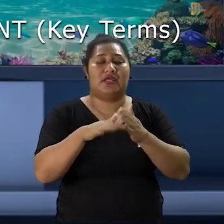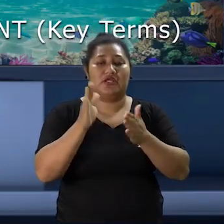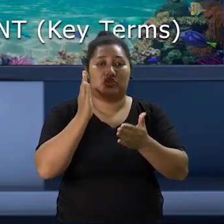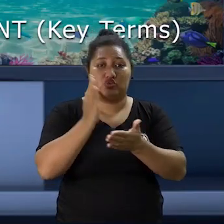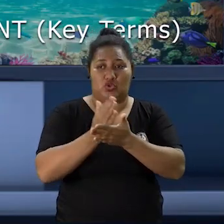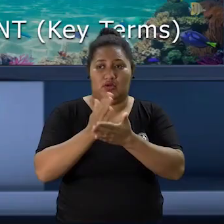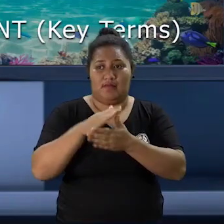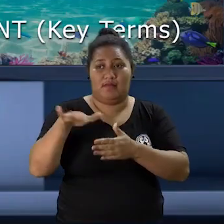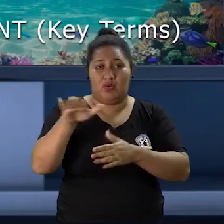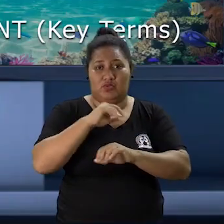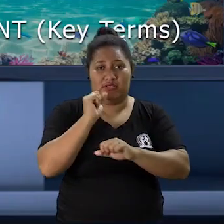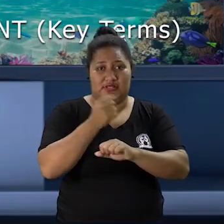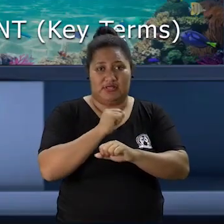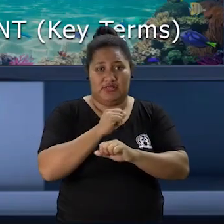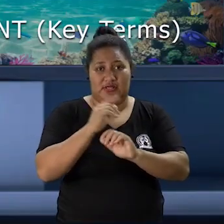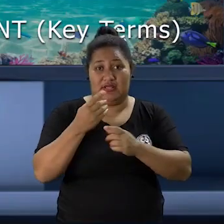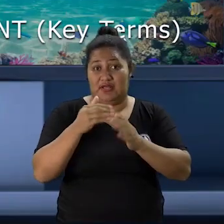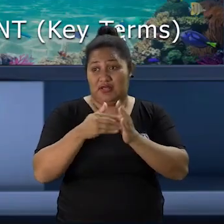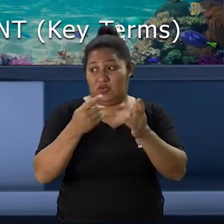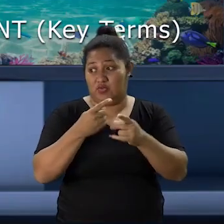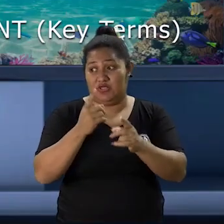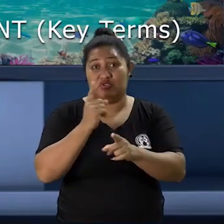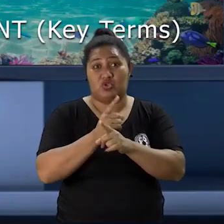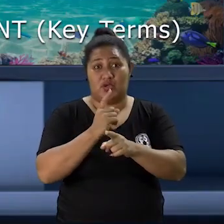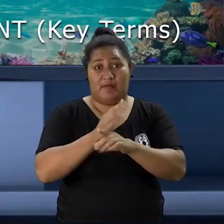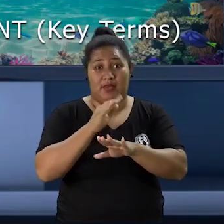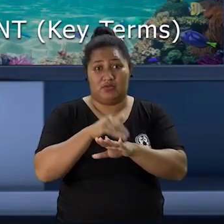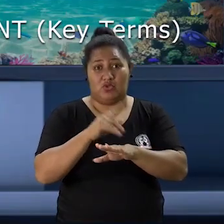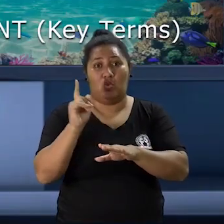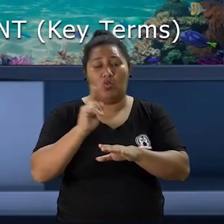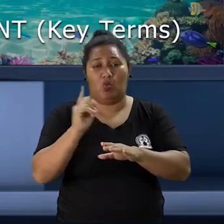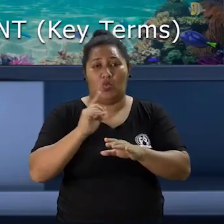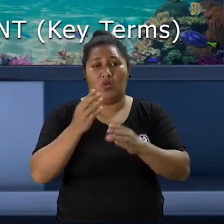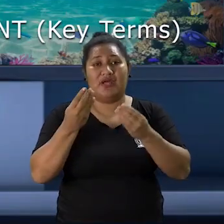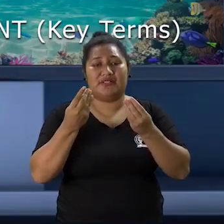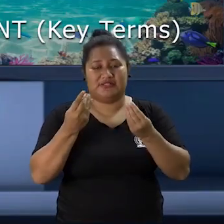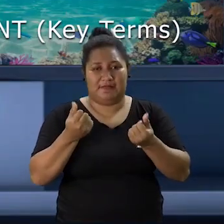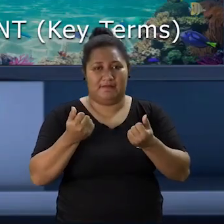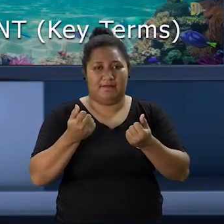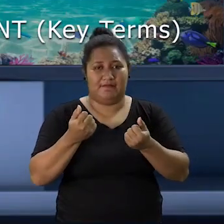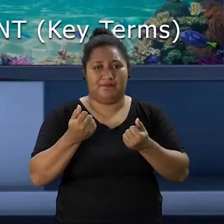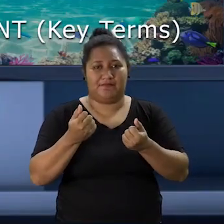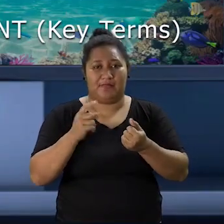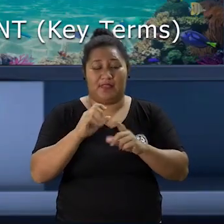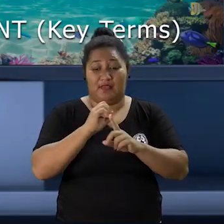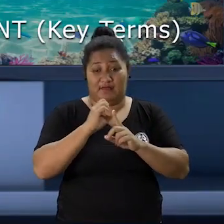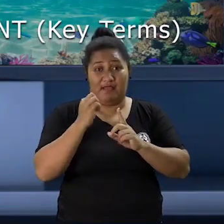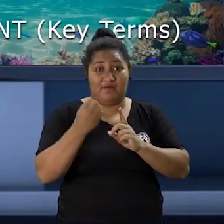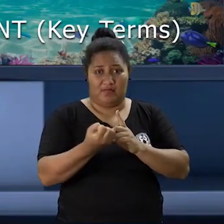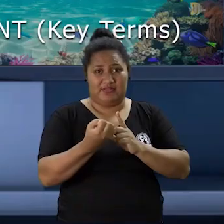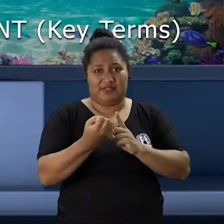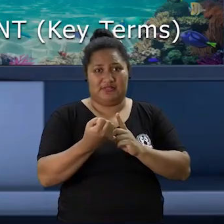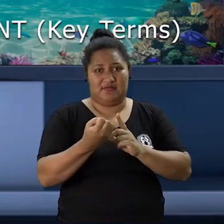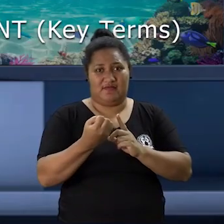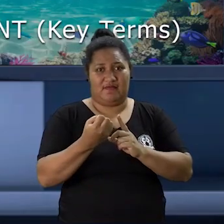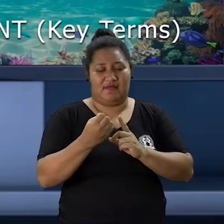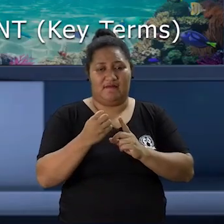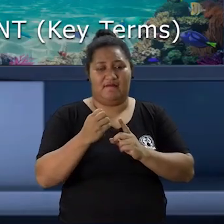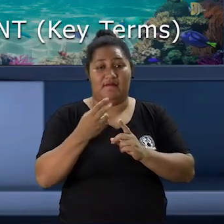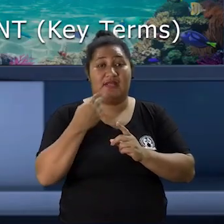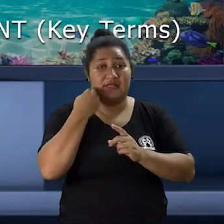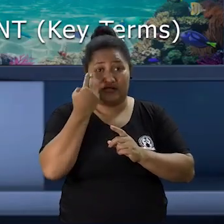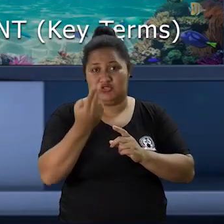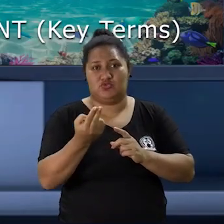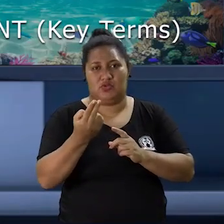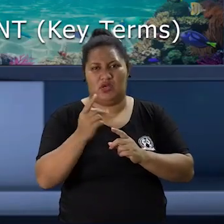environment. Lea na tātou talatala noai, po o wāwa e ngau le nei, si manga whaale nātua.